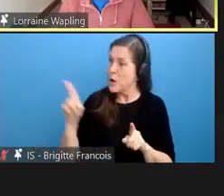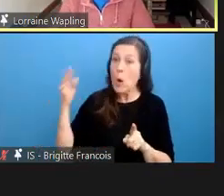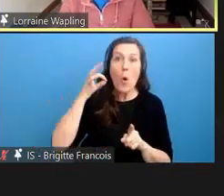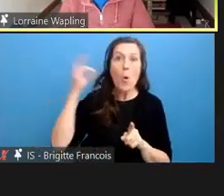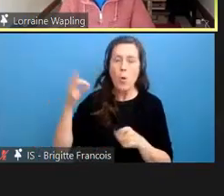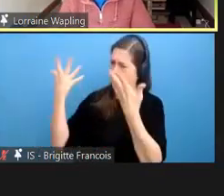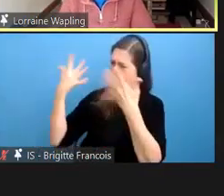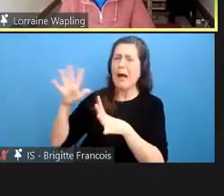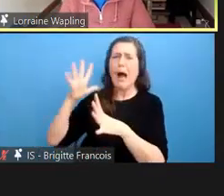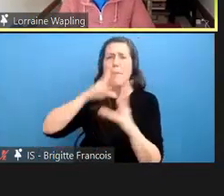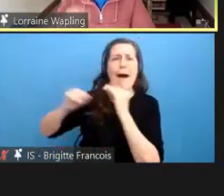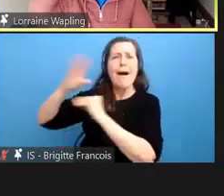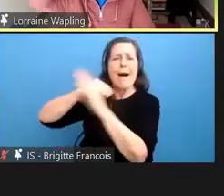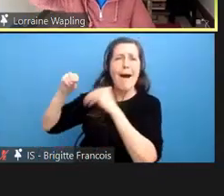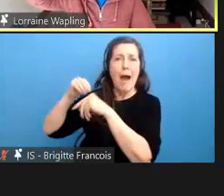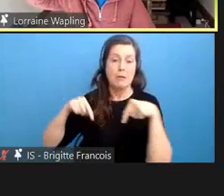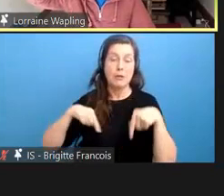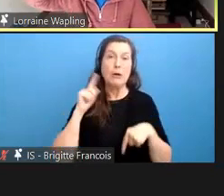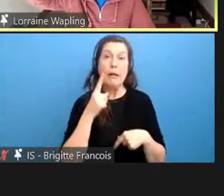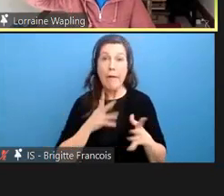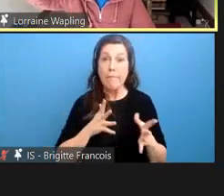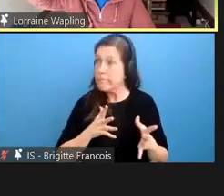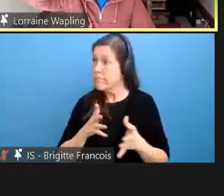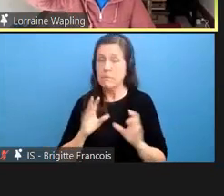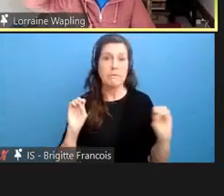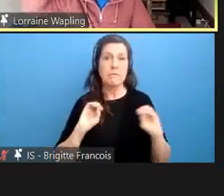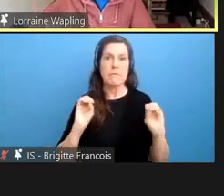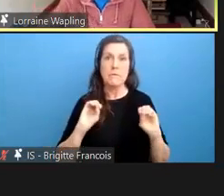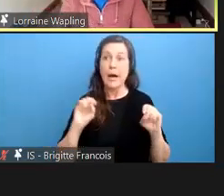socialization as their peers. So they won't have the same